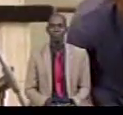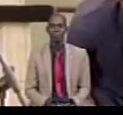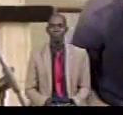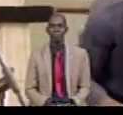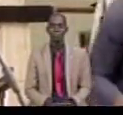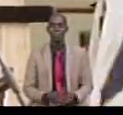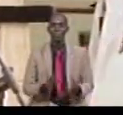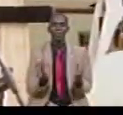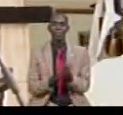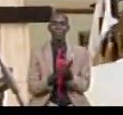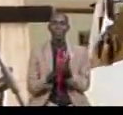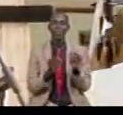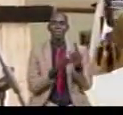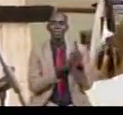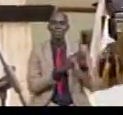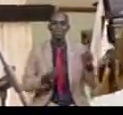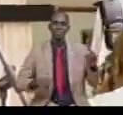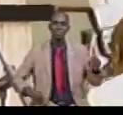Praise the Lord.